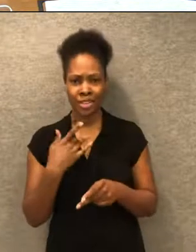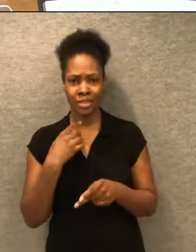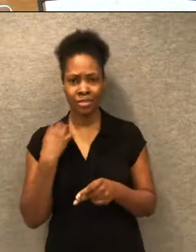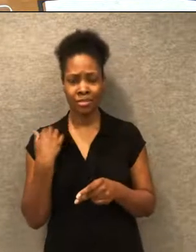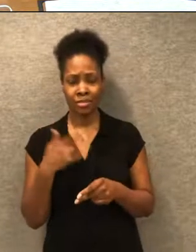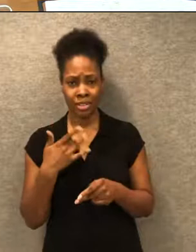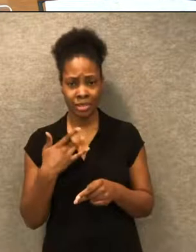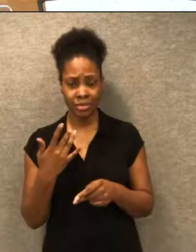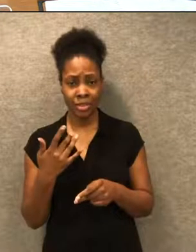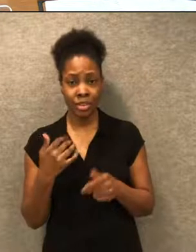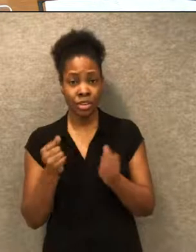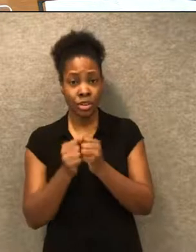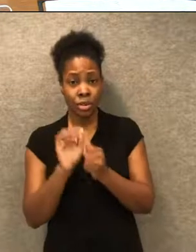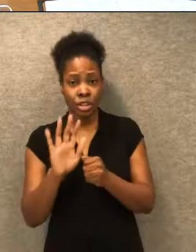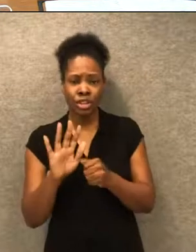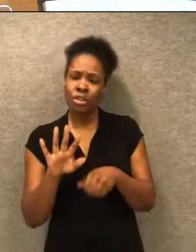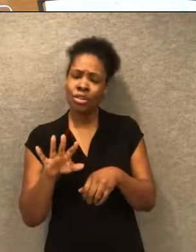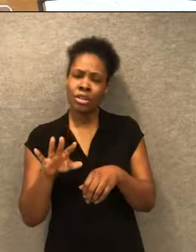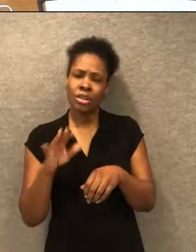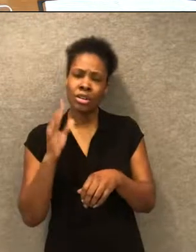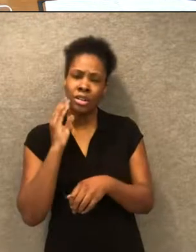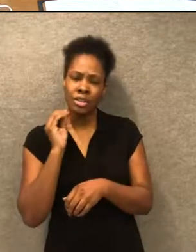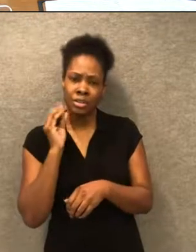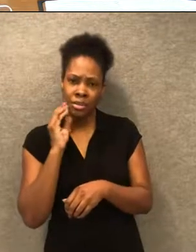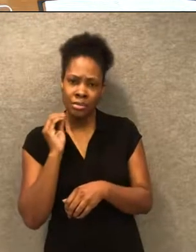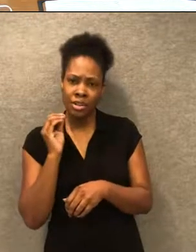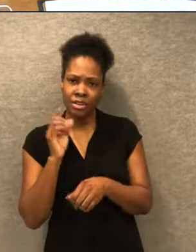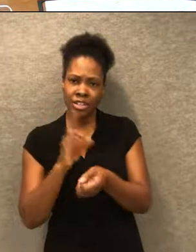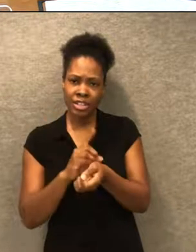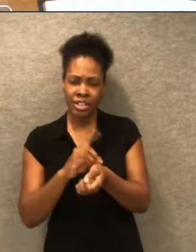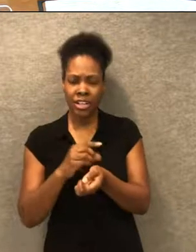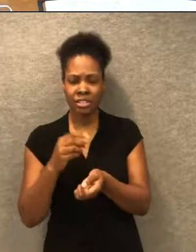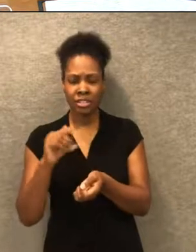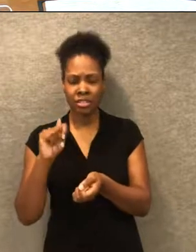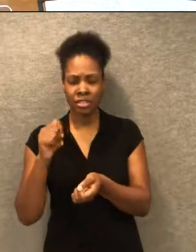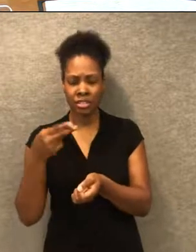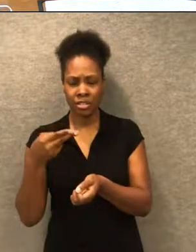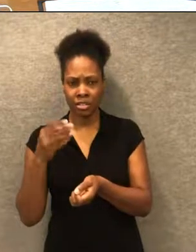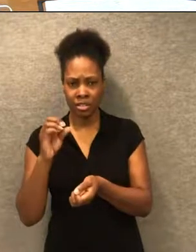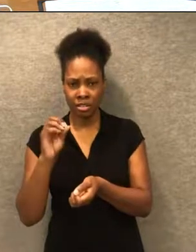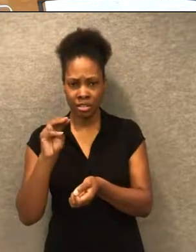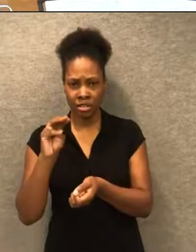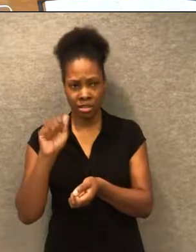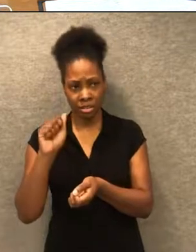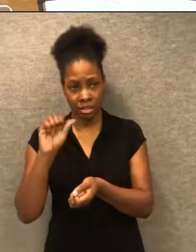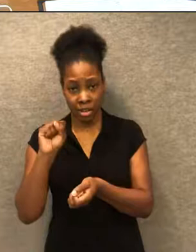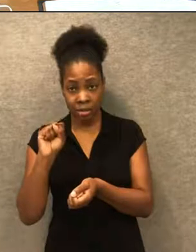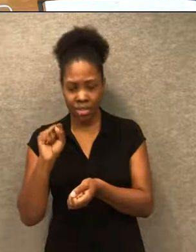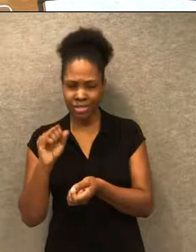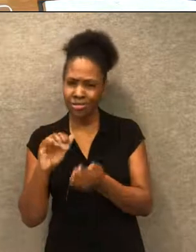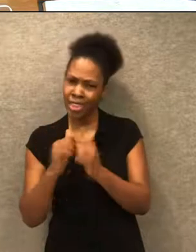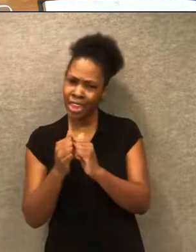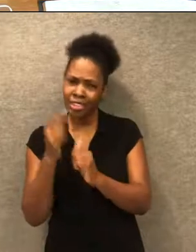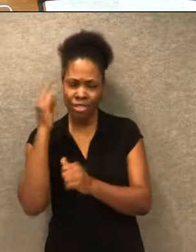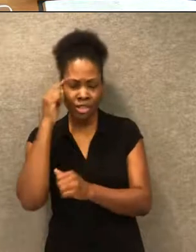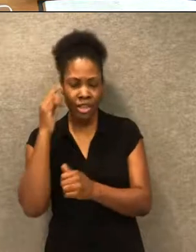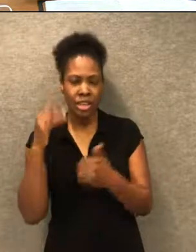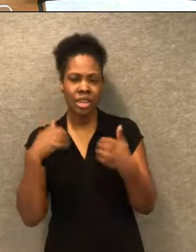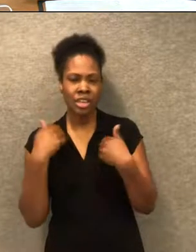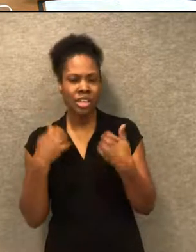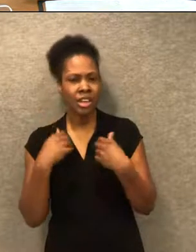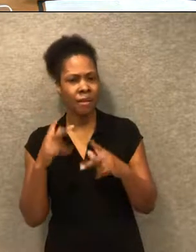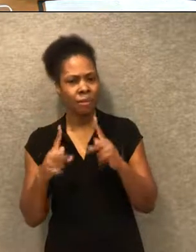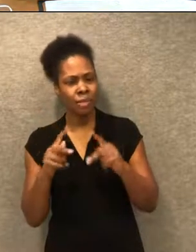your experience, Dr. Thomas, how do you think our young people, you know, and it's just from your experience, should be dealing,